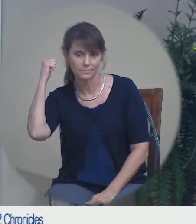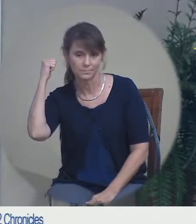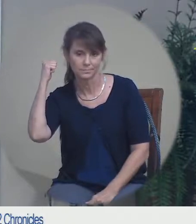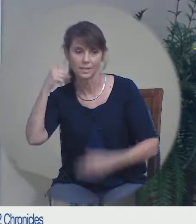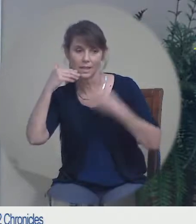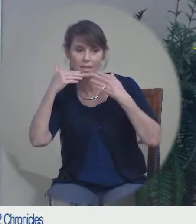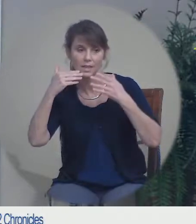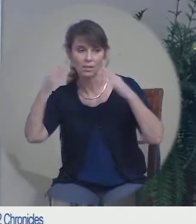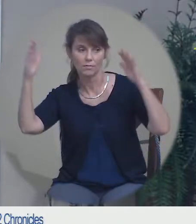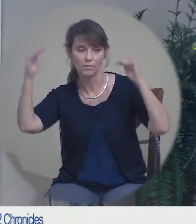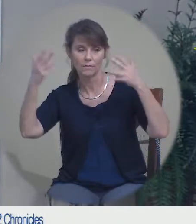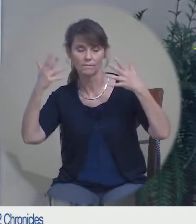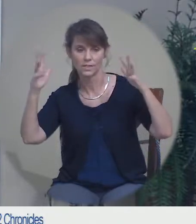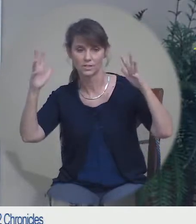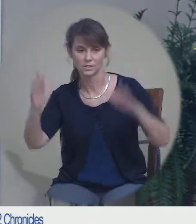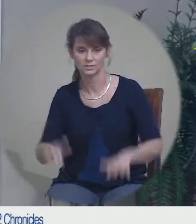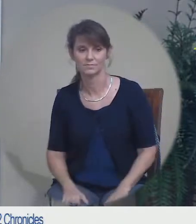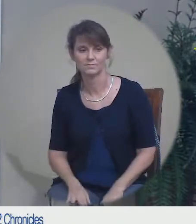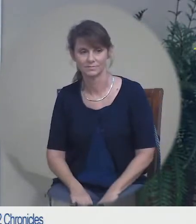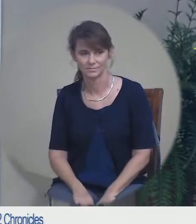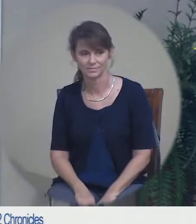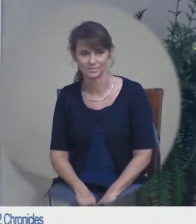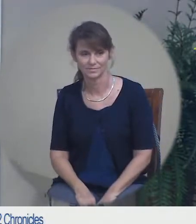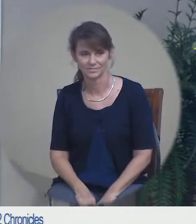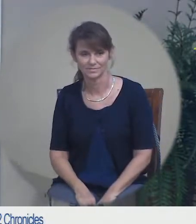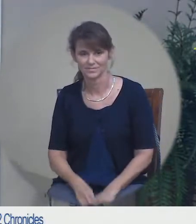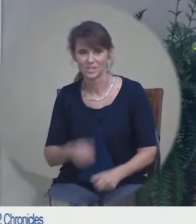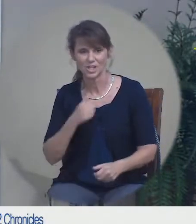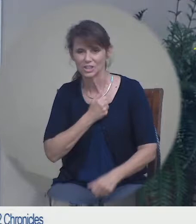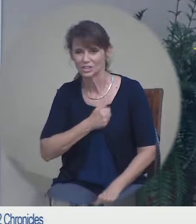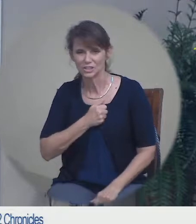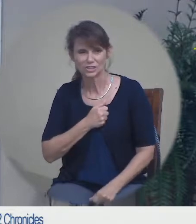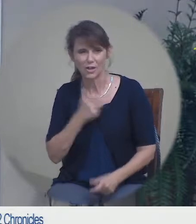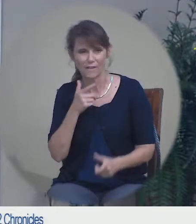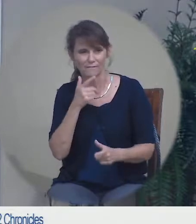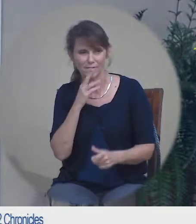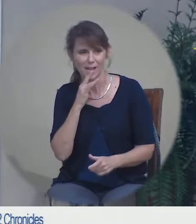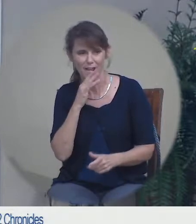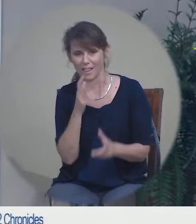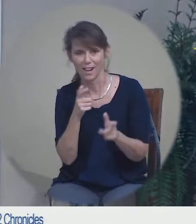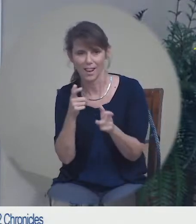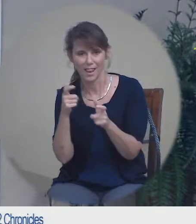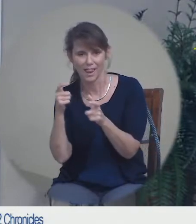Thank you all. We're out of time. Sorry about the speed run there, but we had a lot of kings to